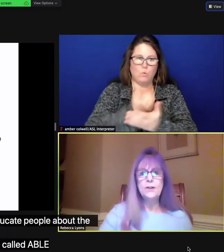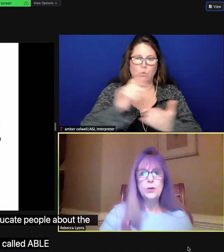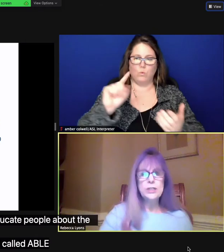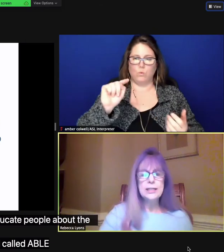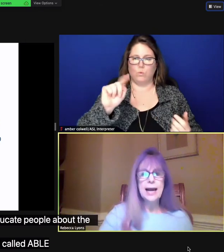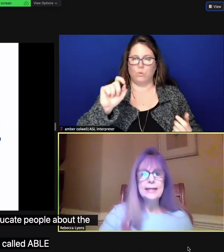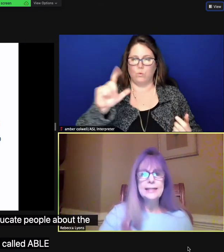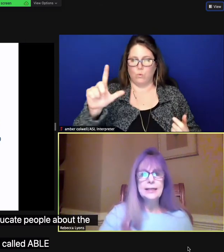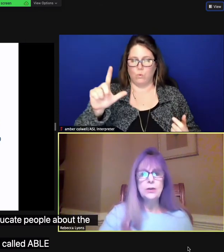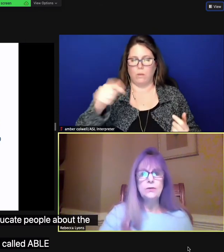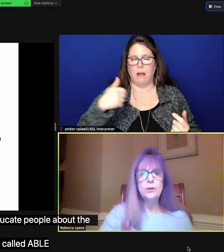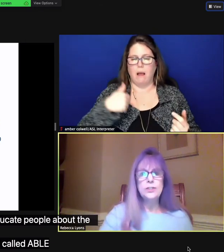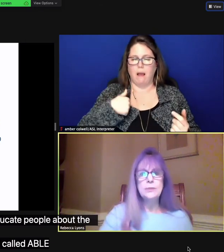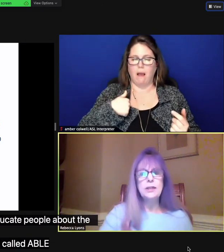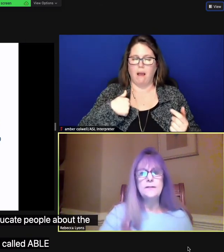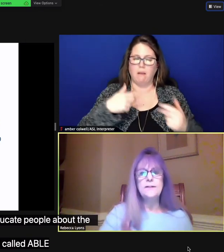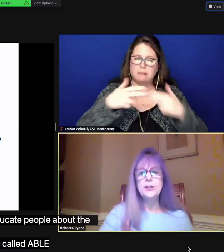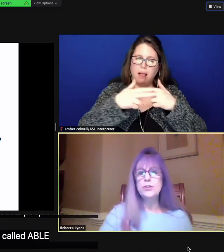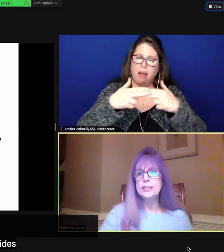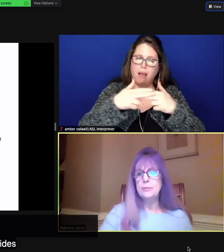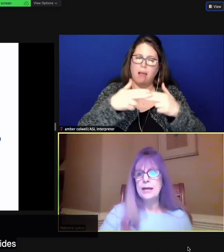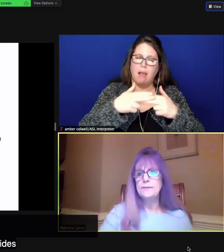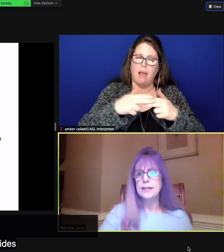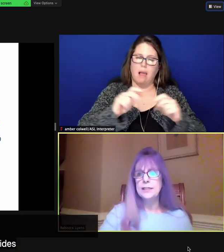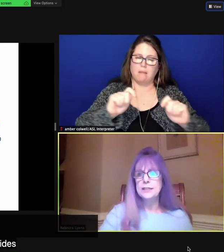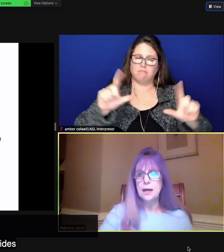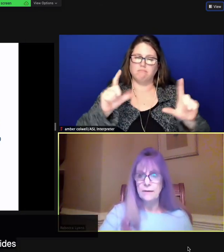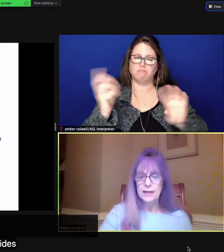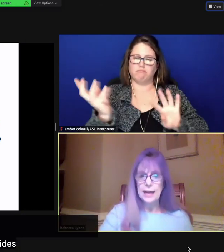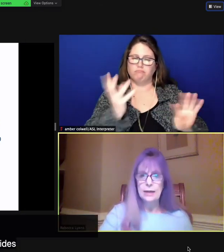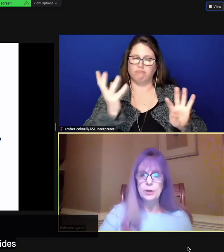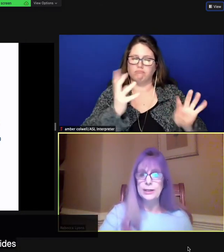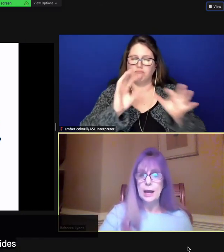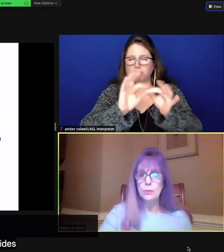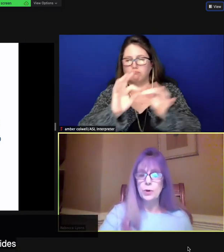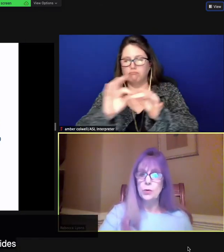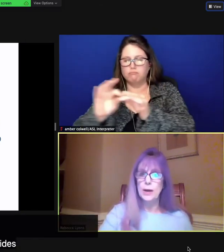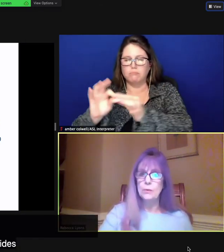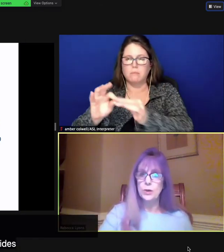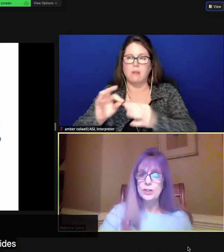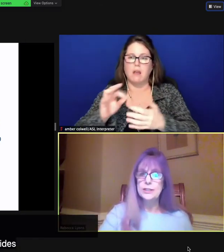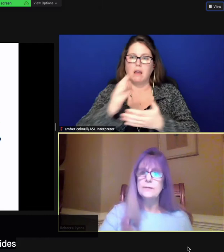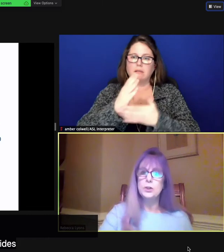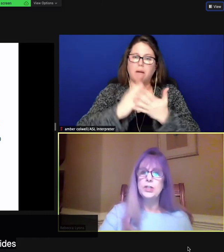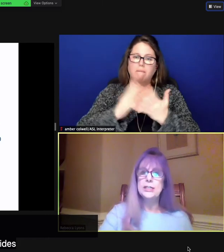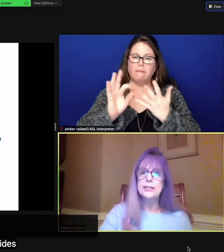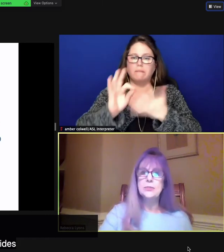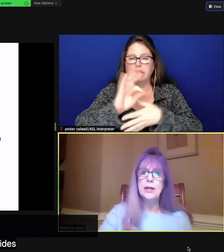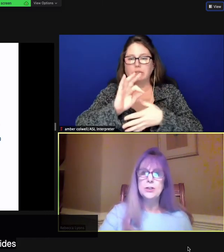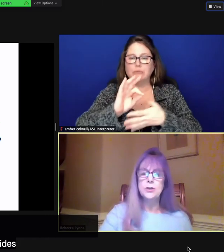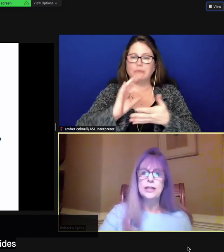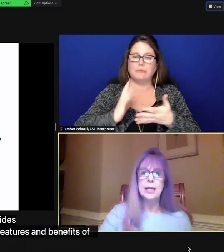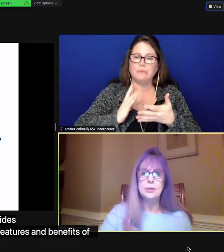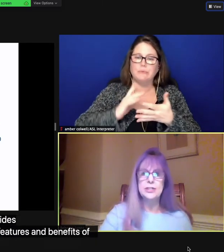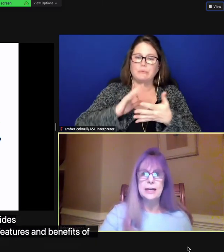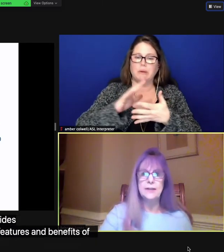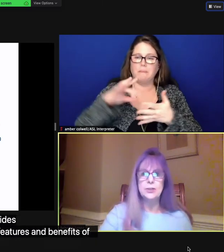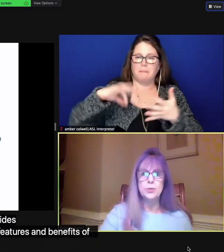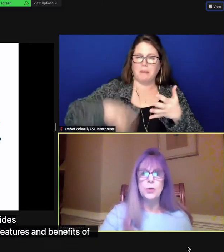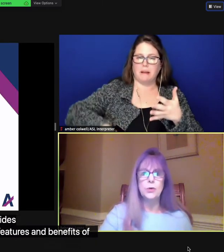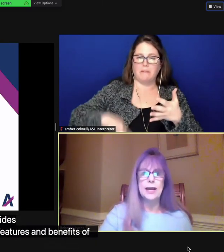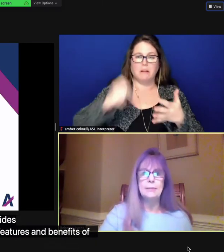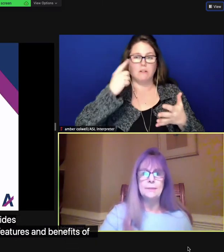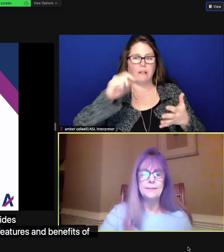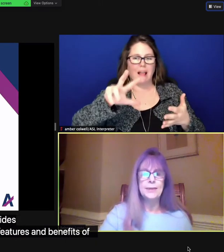a few slides that give you some of the features and benefits of the ABLEnow program, which is the Virginia-sponsored ABLE